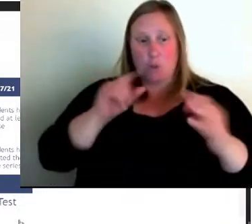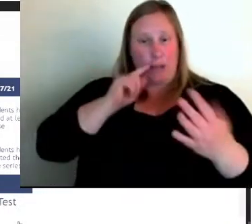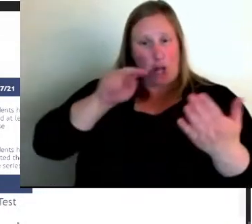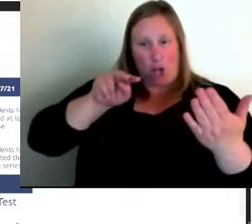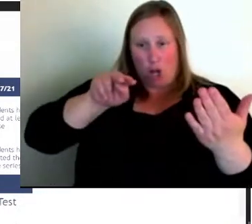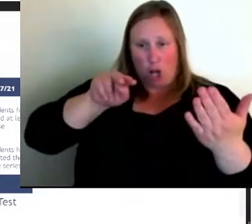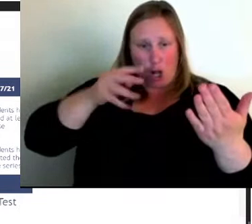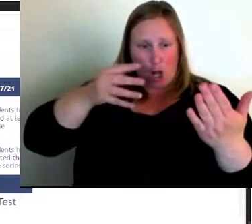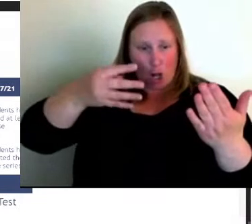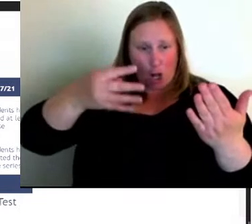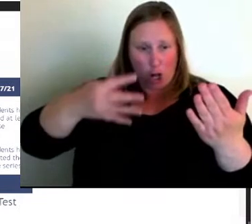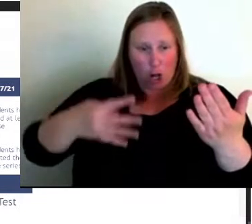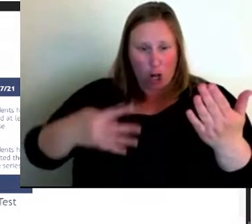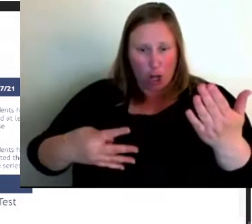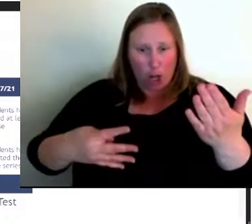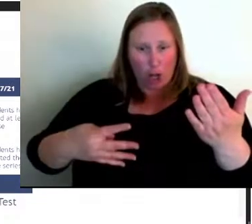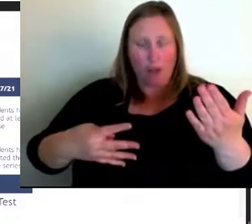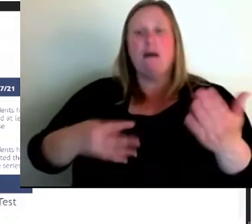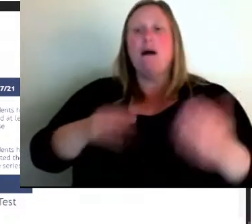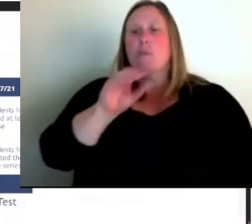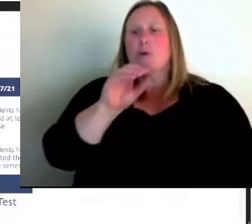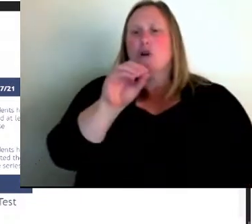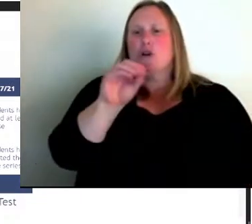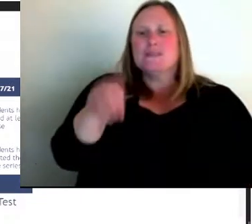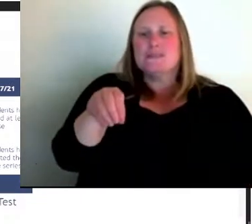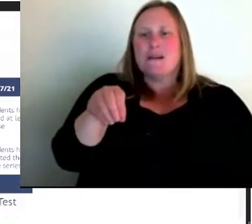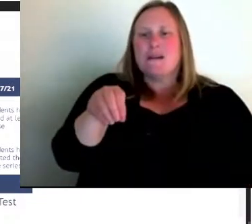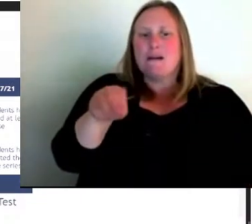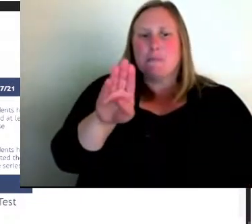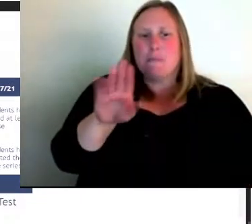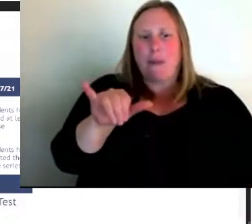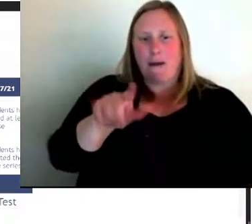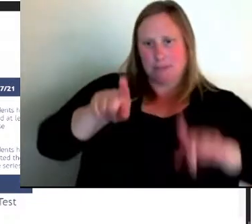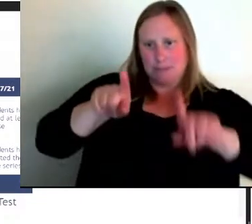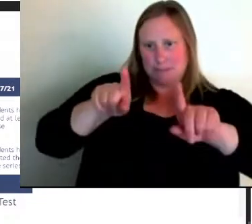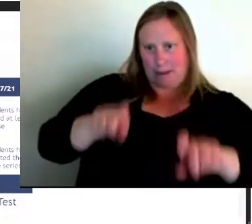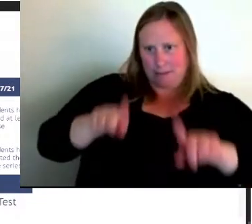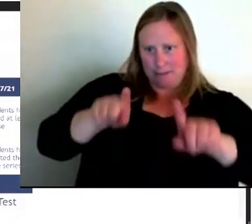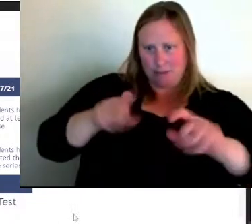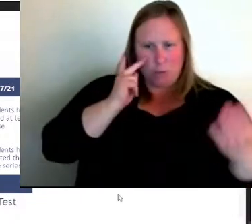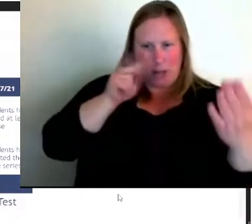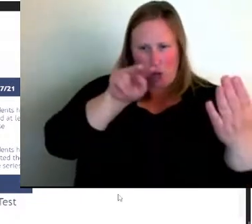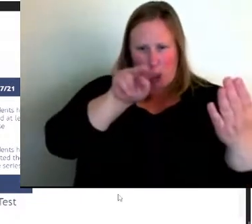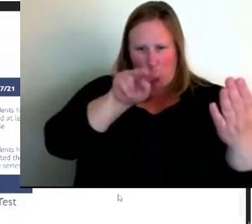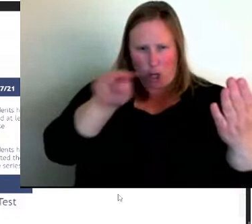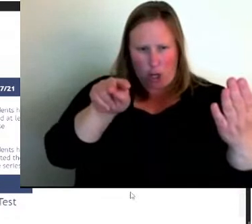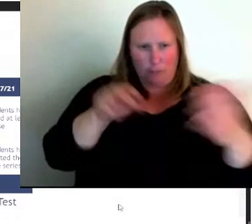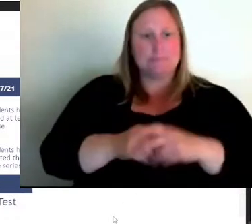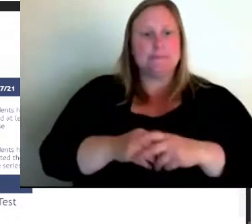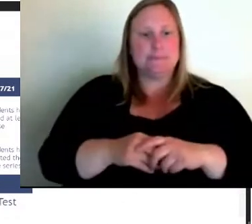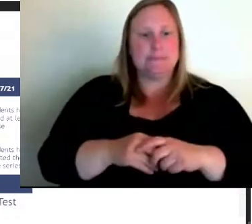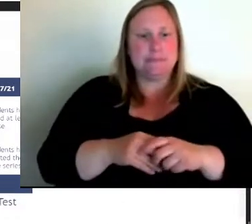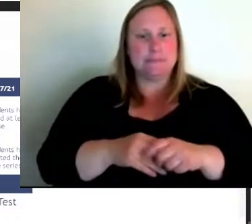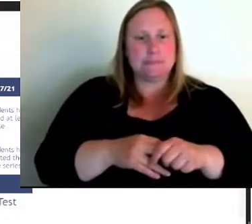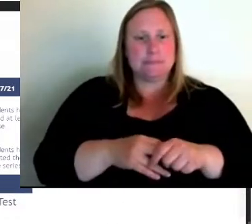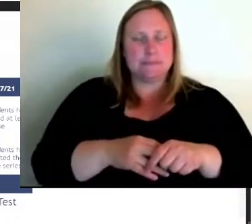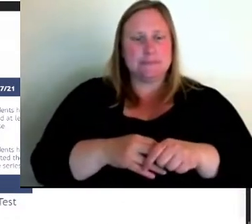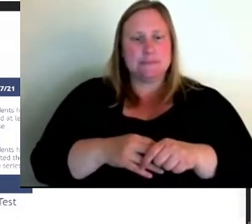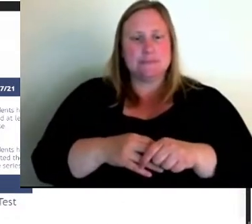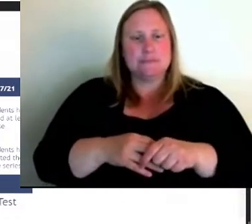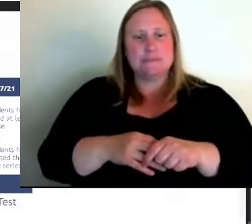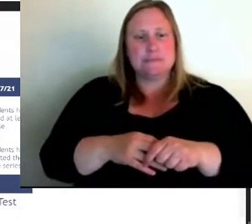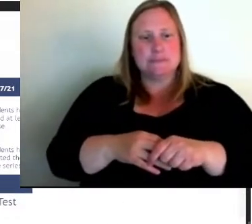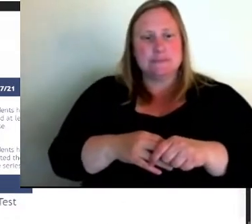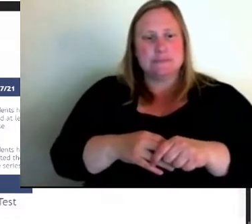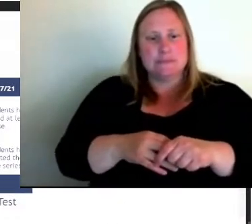see the full view of the percent positive by test, but we did provide this at a glance here for you as well. And then the other change